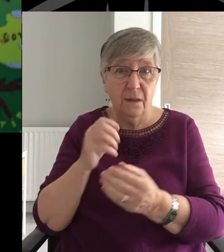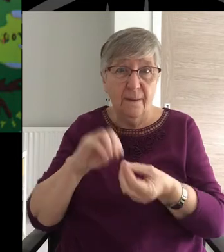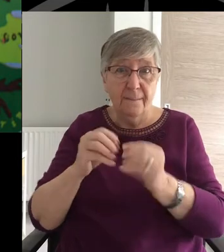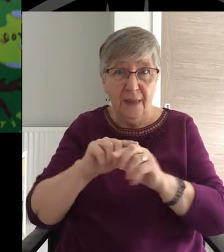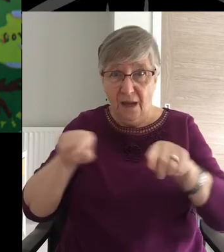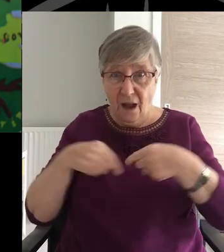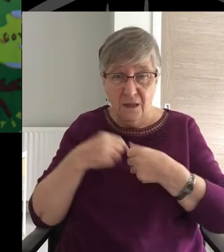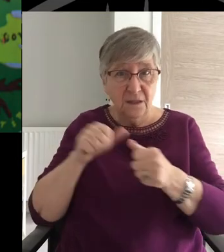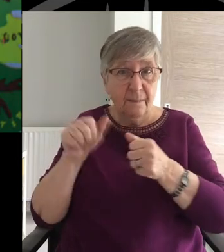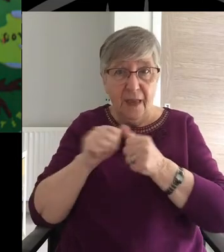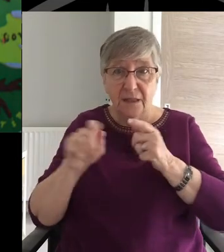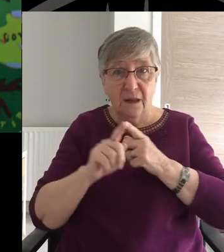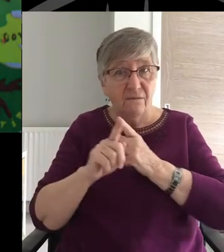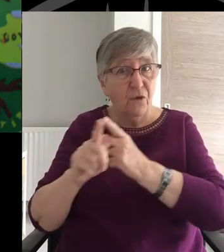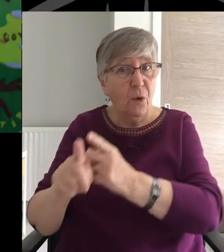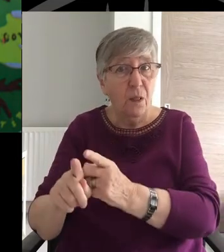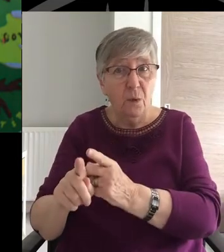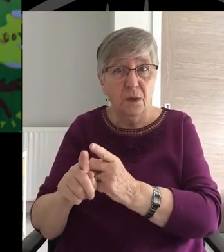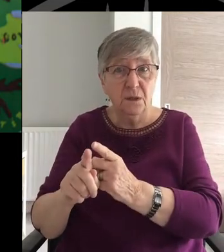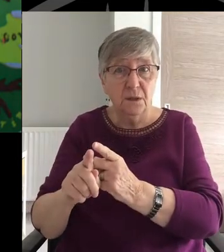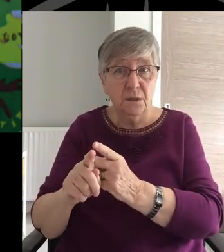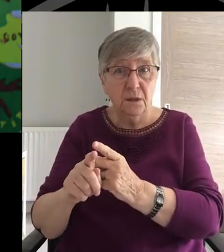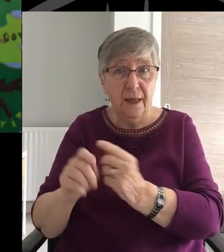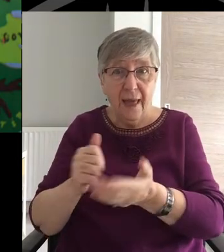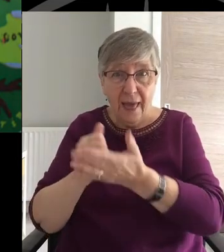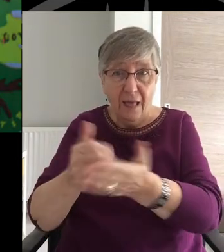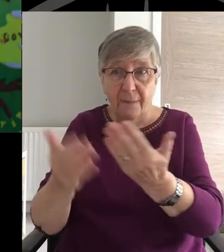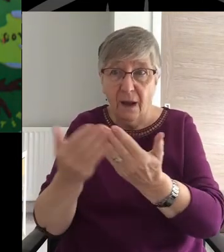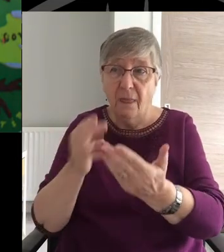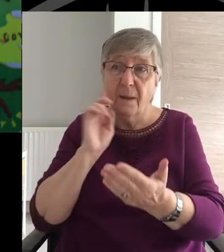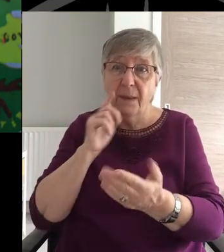and calling others to be disciples?